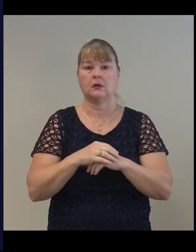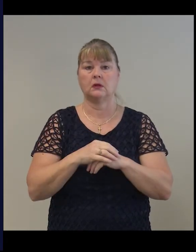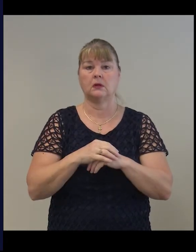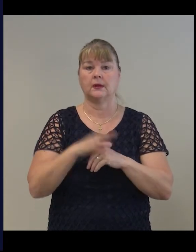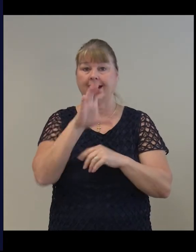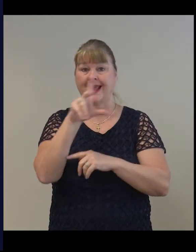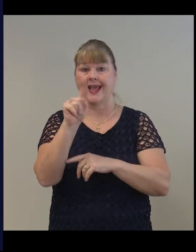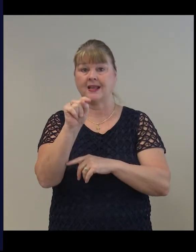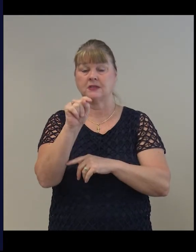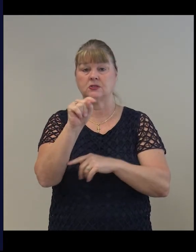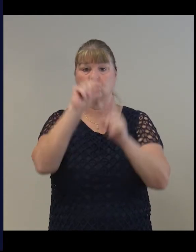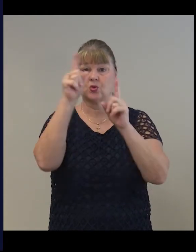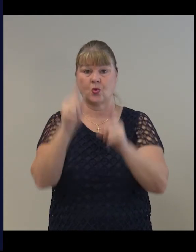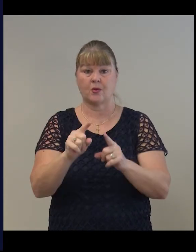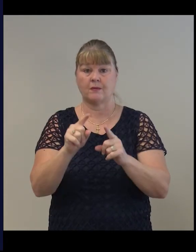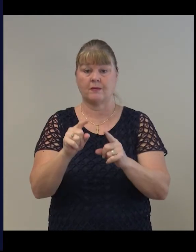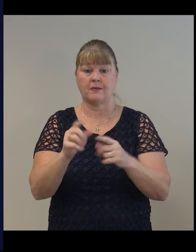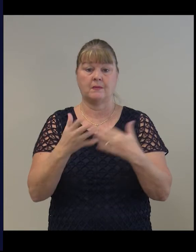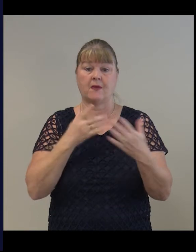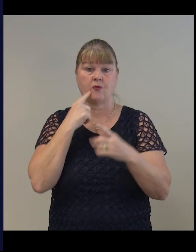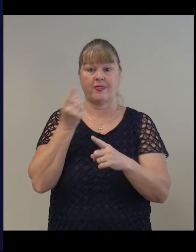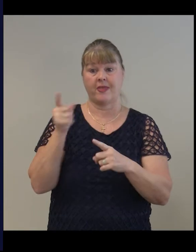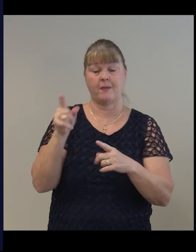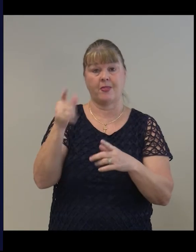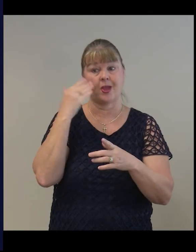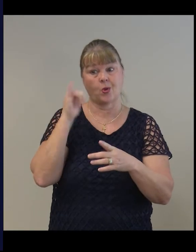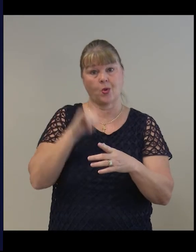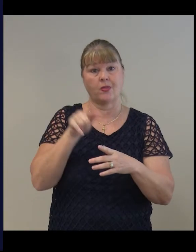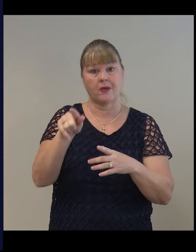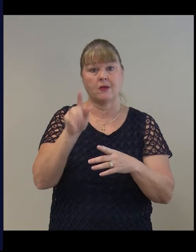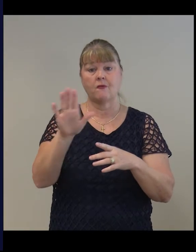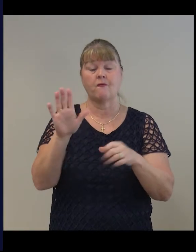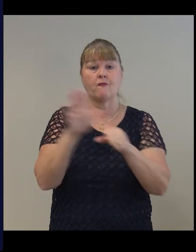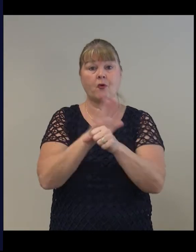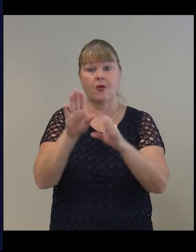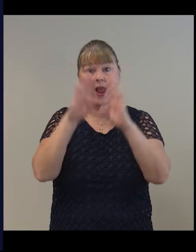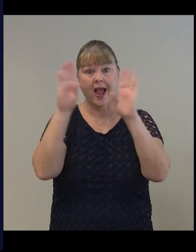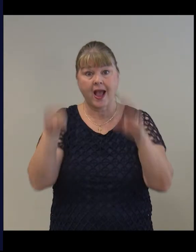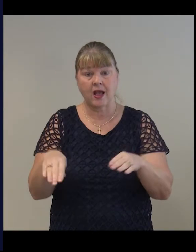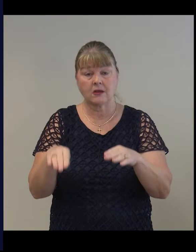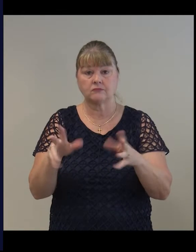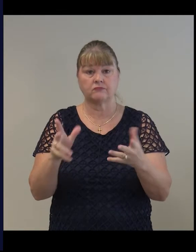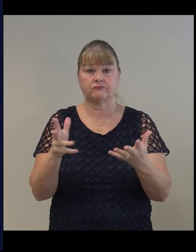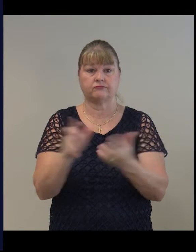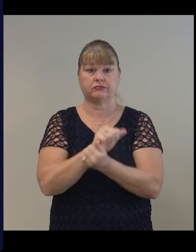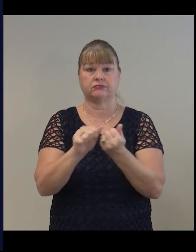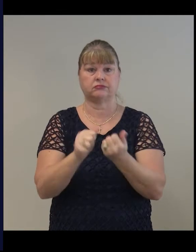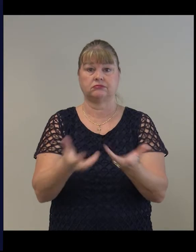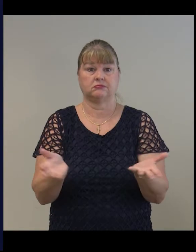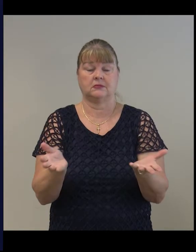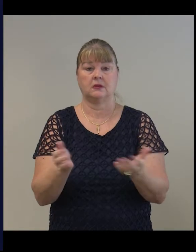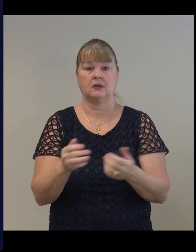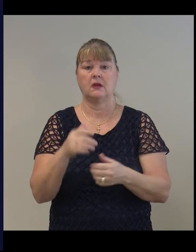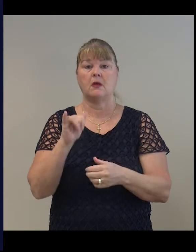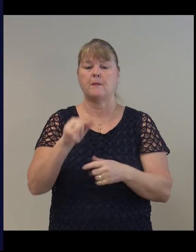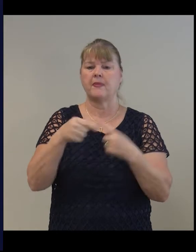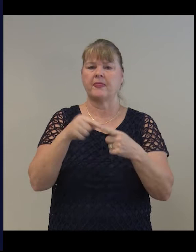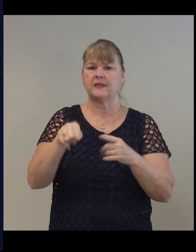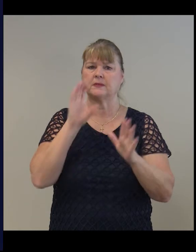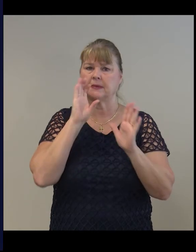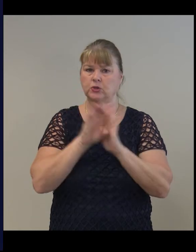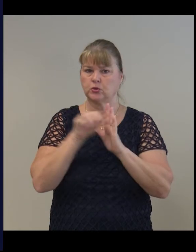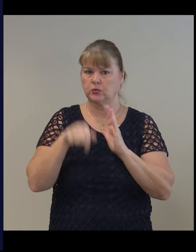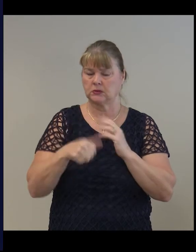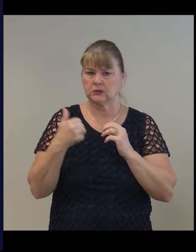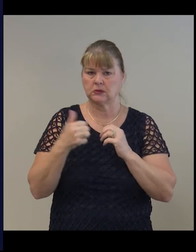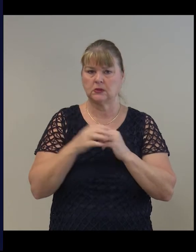mattered for them either. They just know that their entire house is ruined. And what about this one here too? A tree